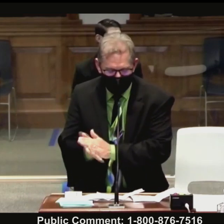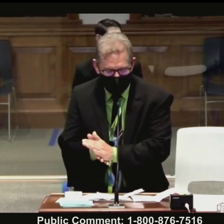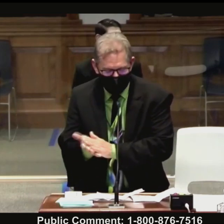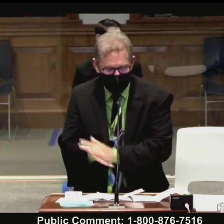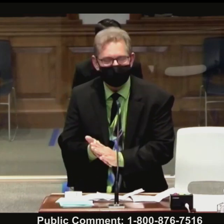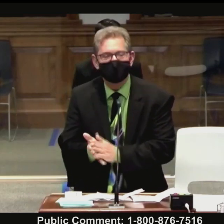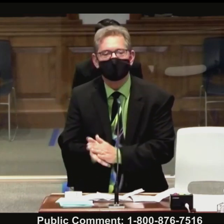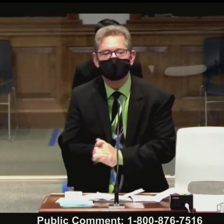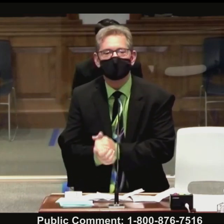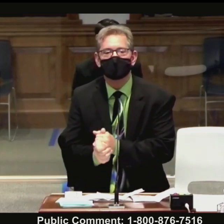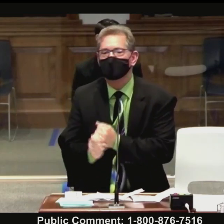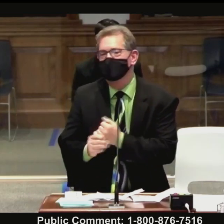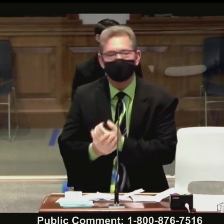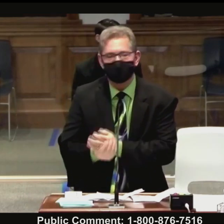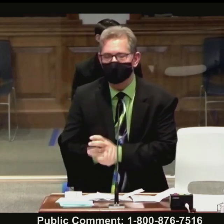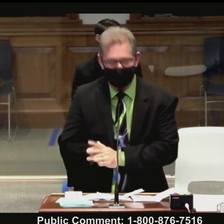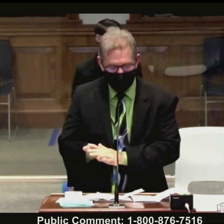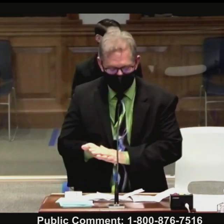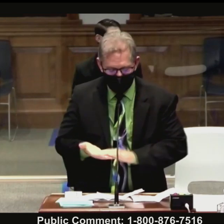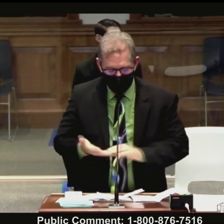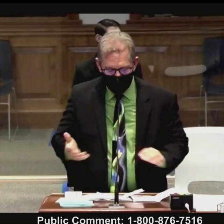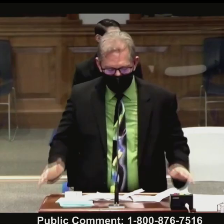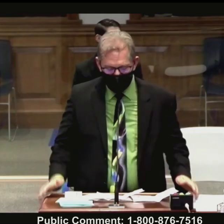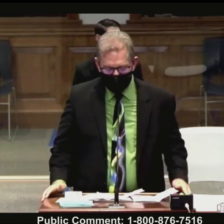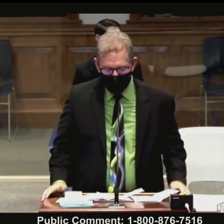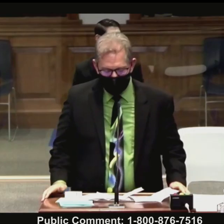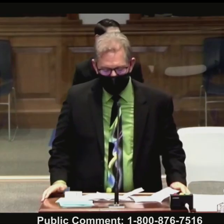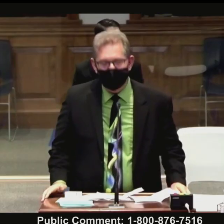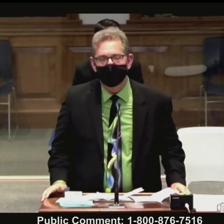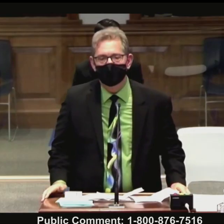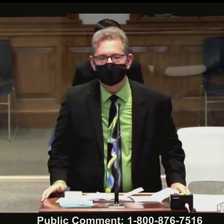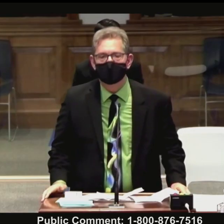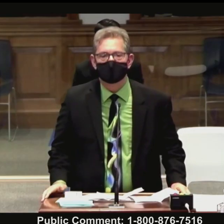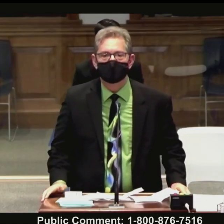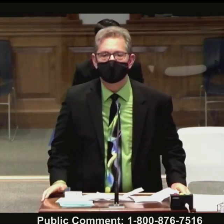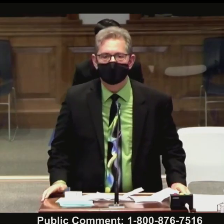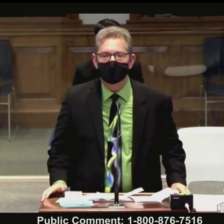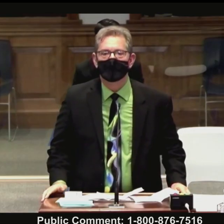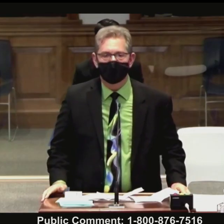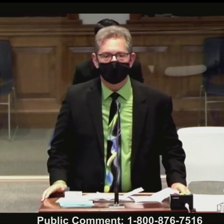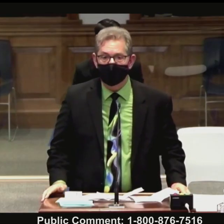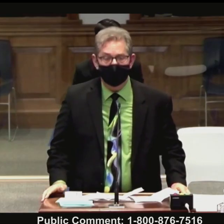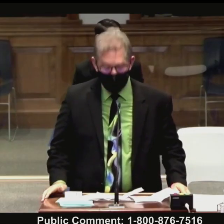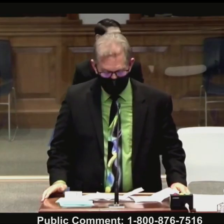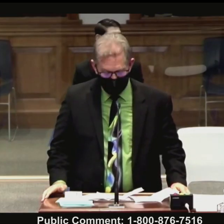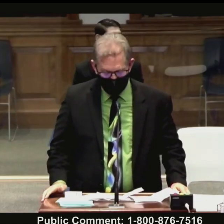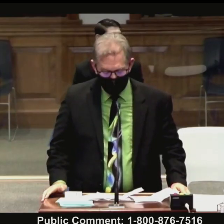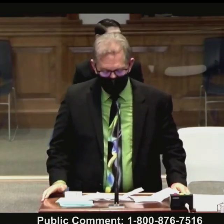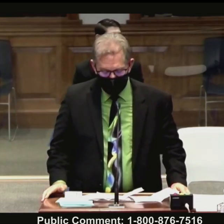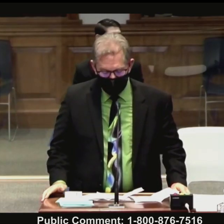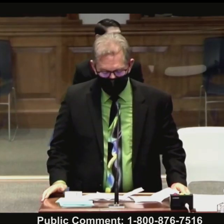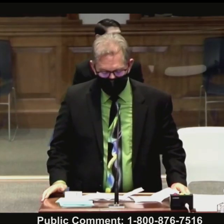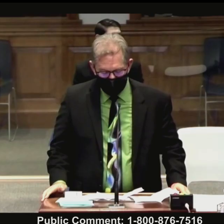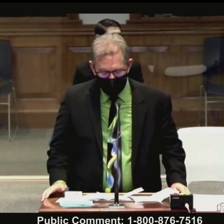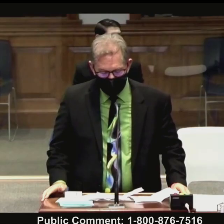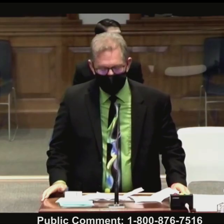into these, the different places in Kentucky? But I know now that she just knew that was my passion. And so